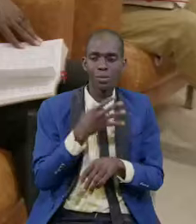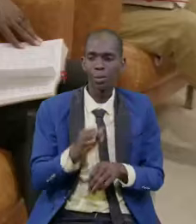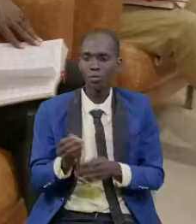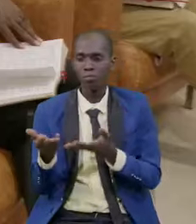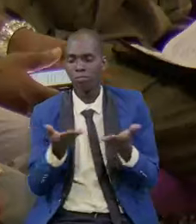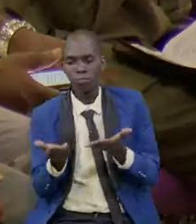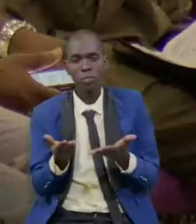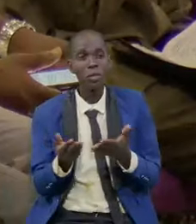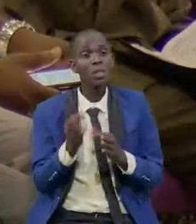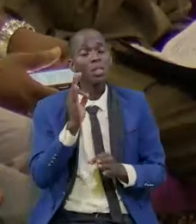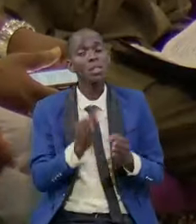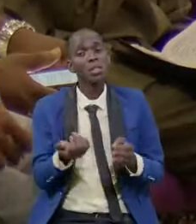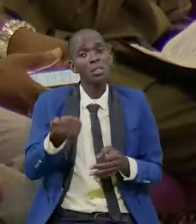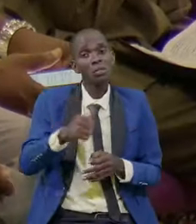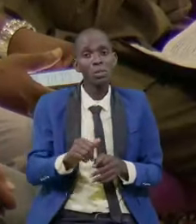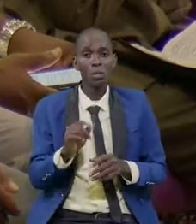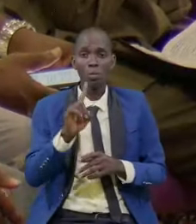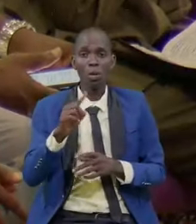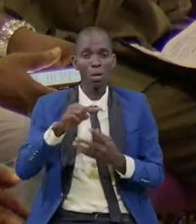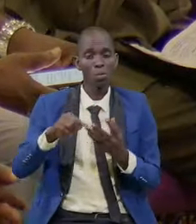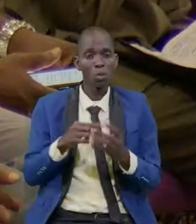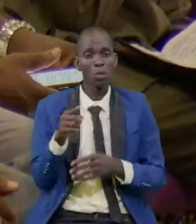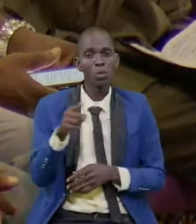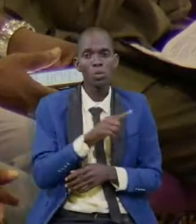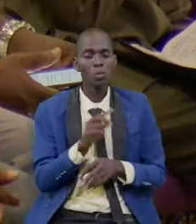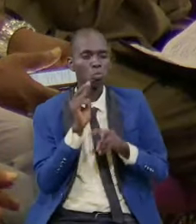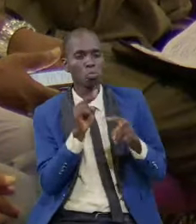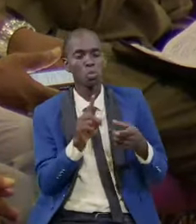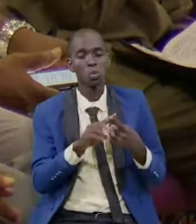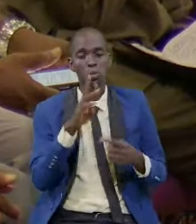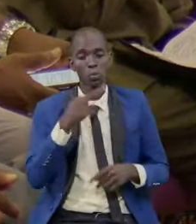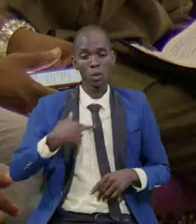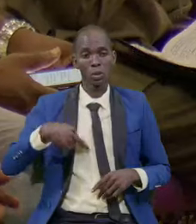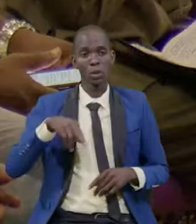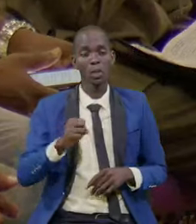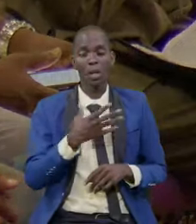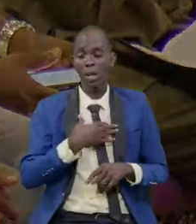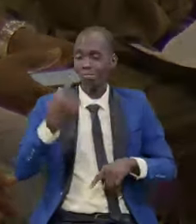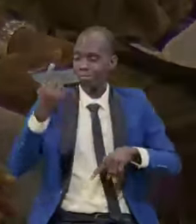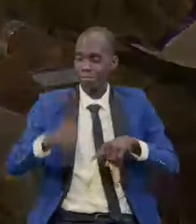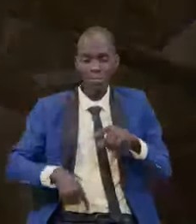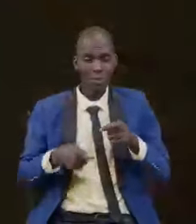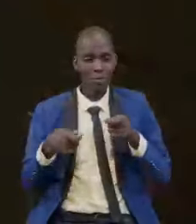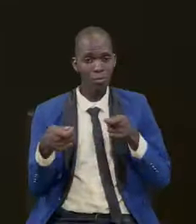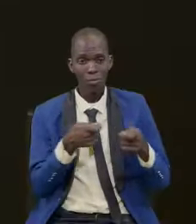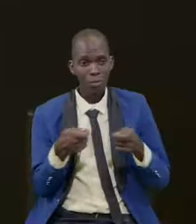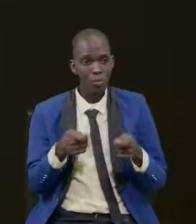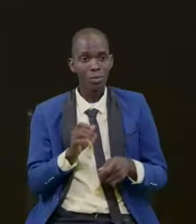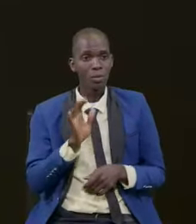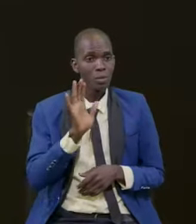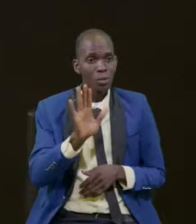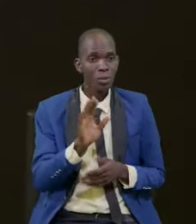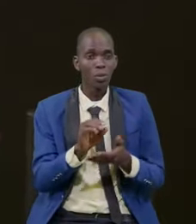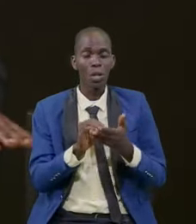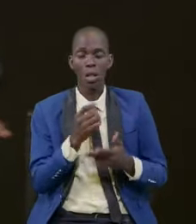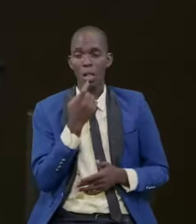man among you, anyone among you, seem to be religious and bridleth not his tongue,